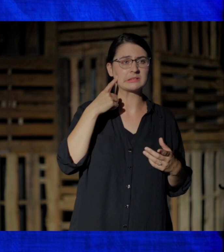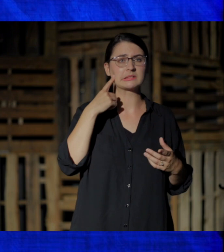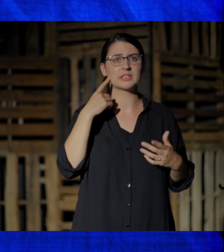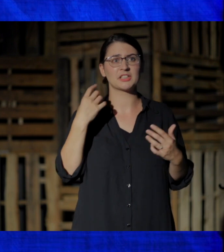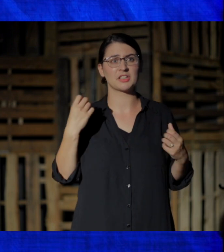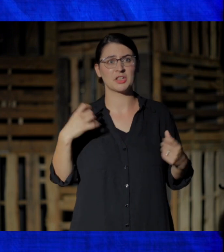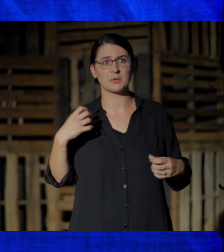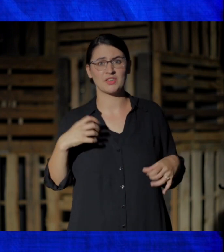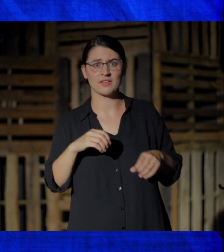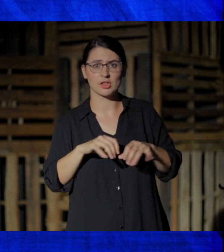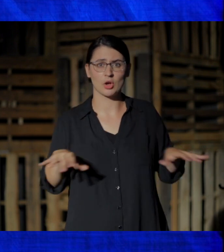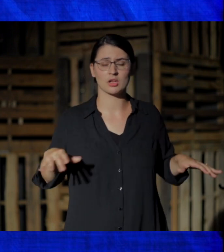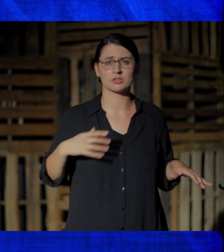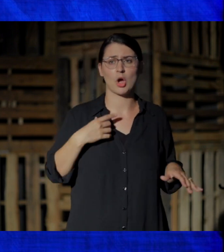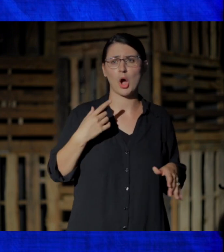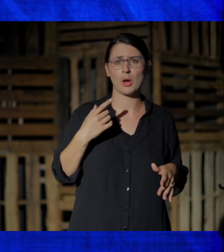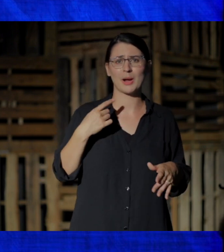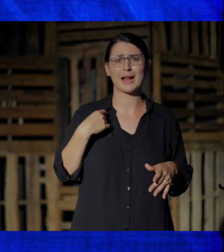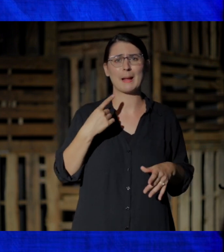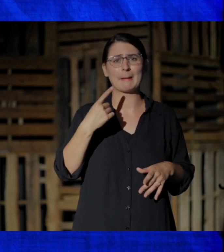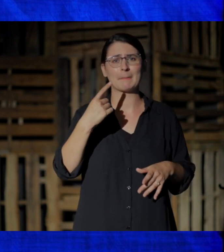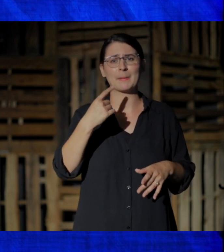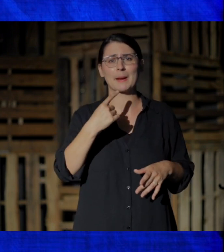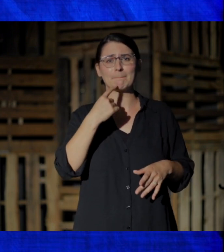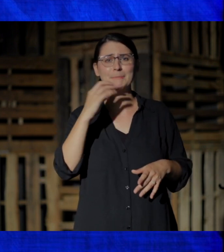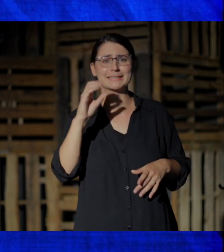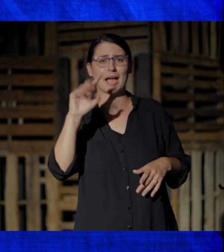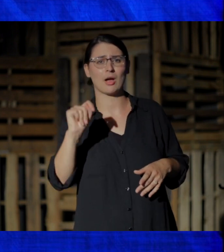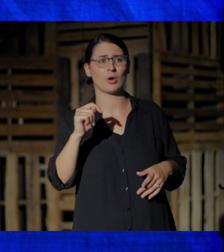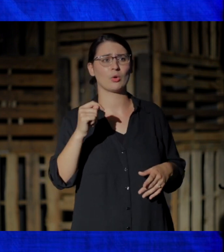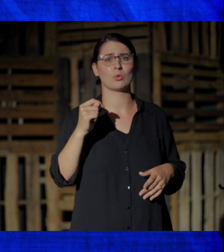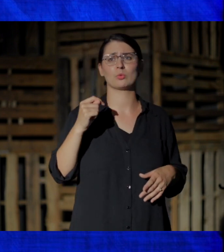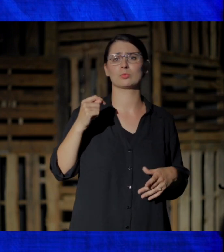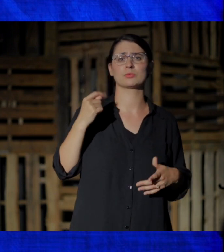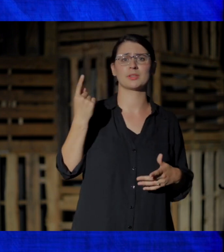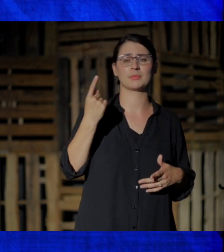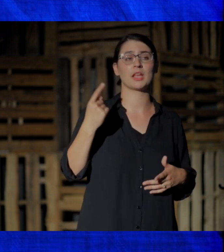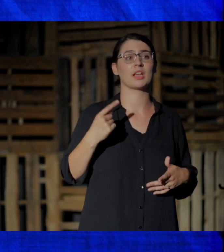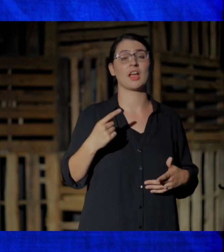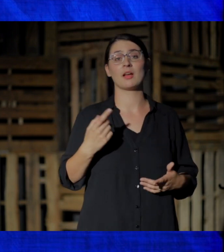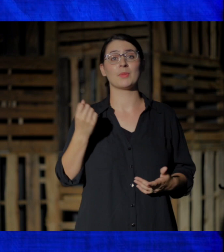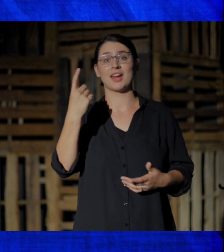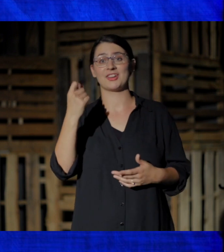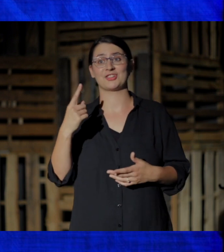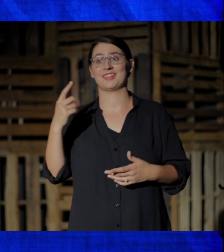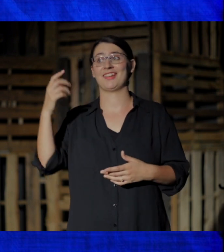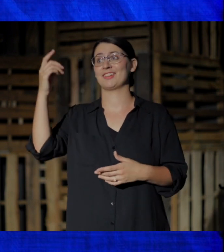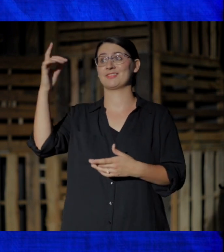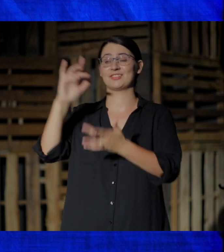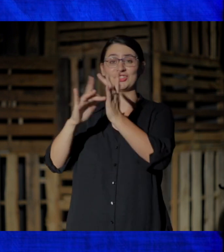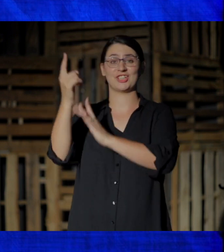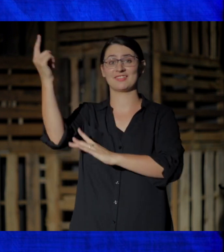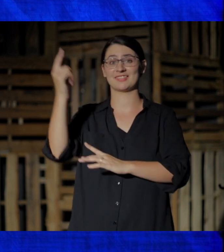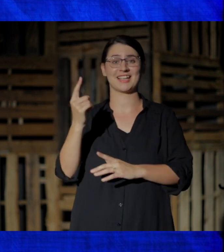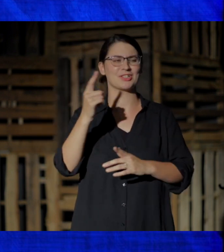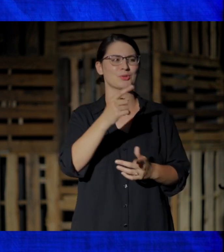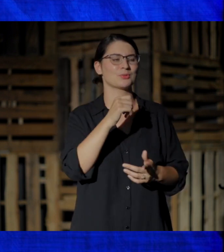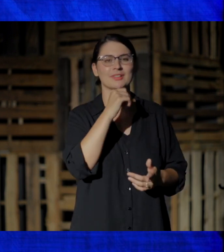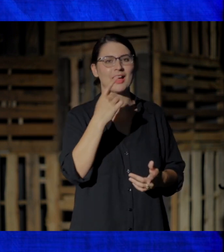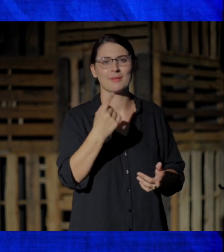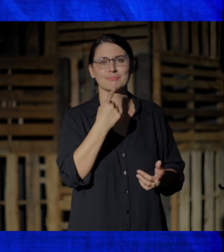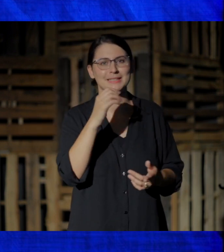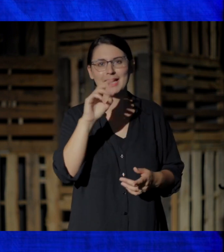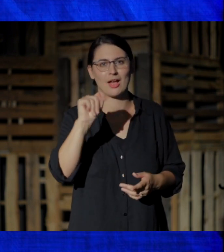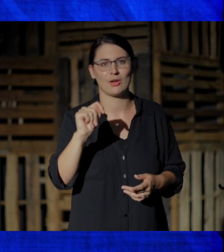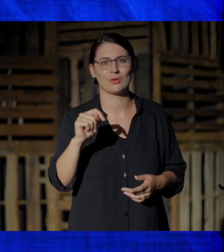going to miss out even in the blessings of Christ at his return. Jesus is going to return. I'm going to miss the whole thing. I'm going to be dead. He's going to come back and rule and reign. There's going to be